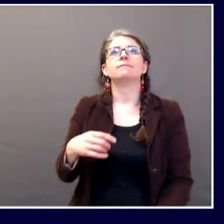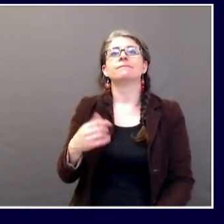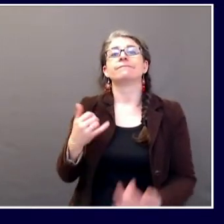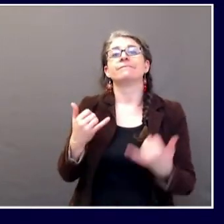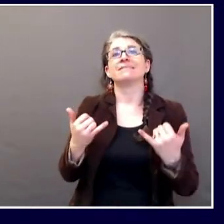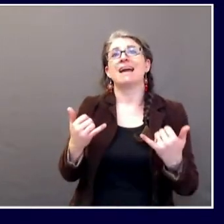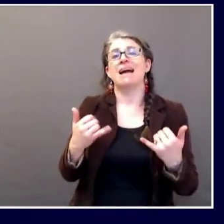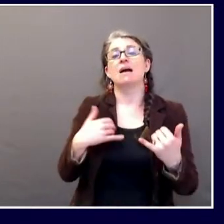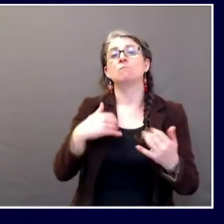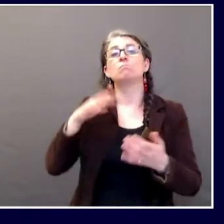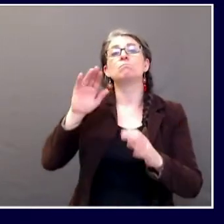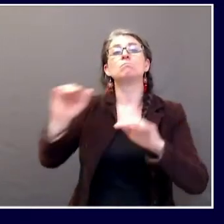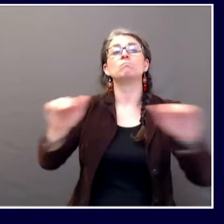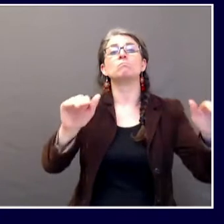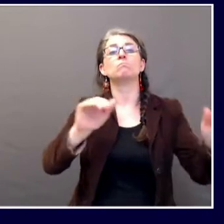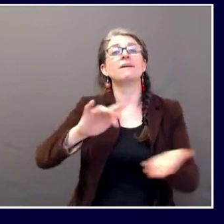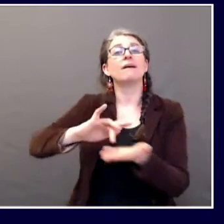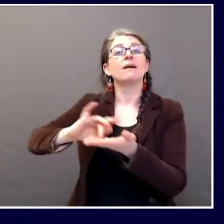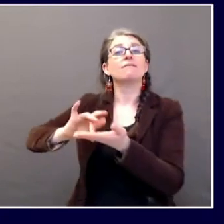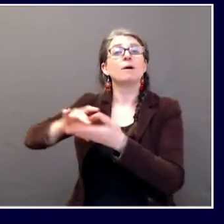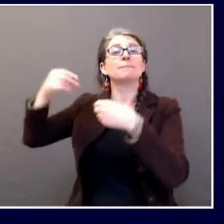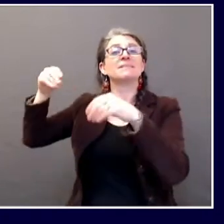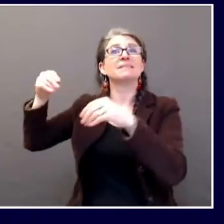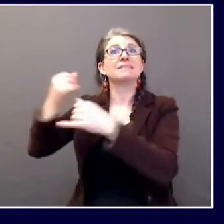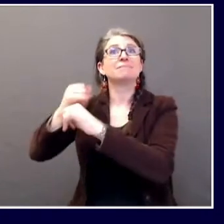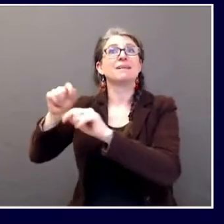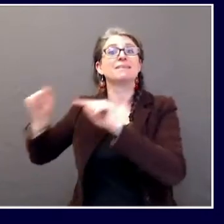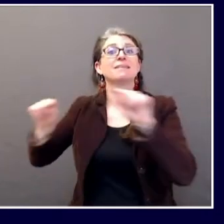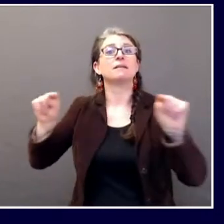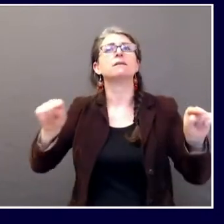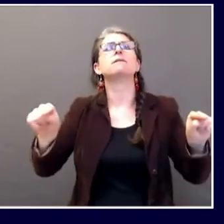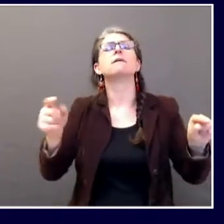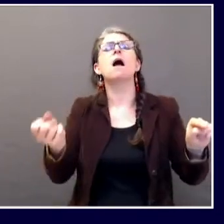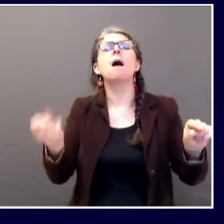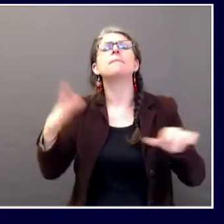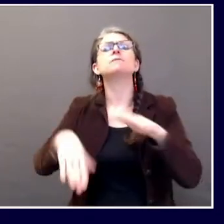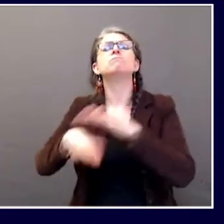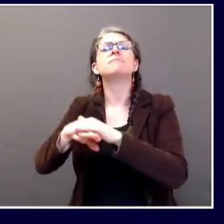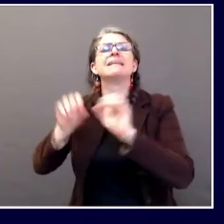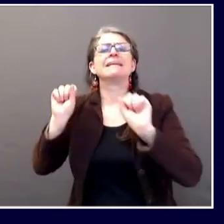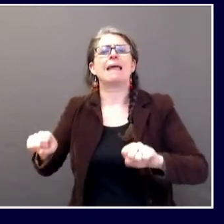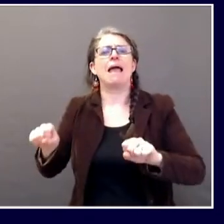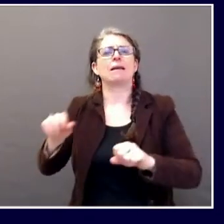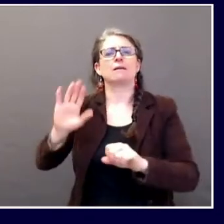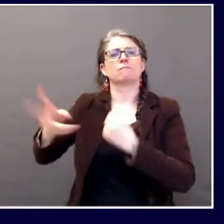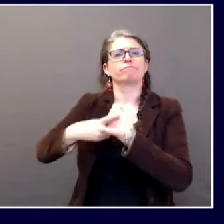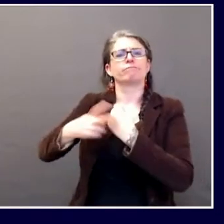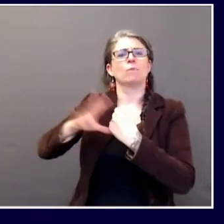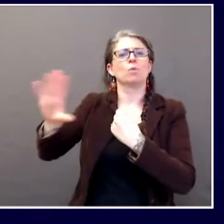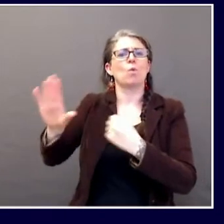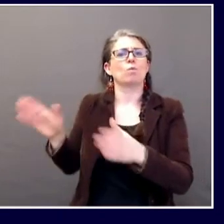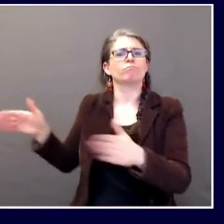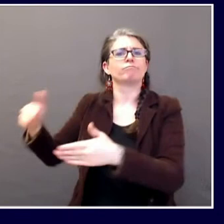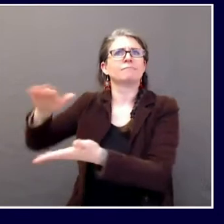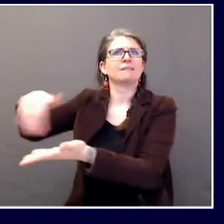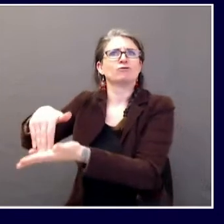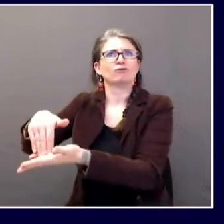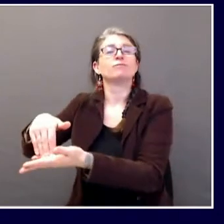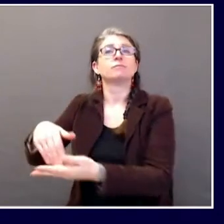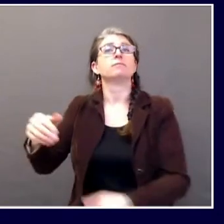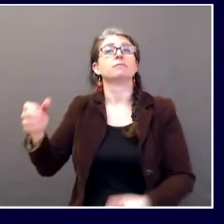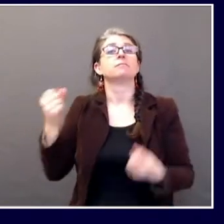get them into arms. So we're working on that. I had a meeting this morning with our immunizations team, to get the metrics down so we know what we've